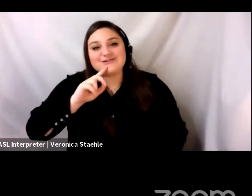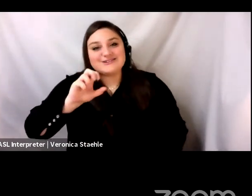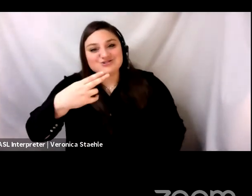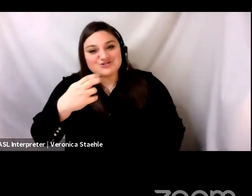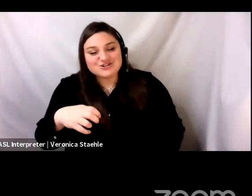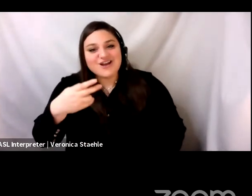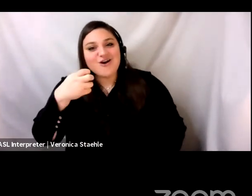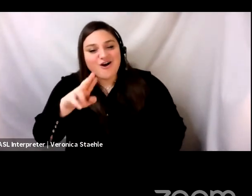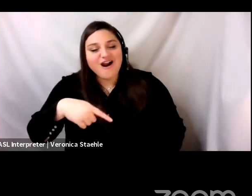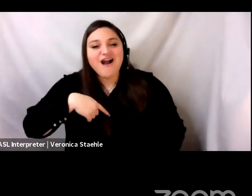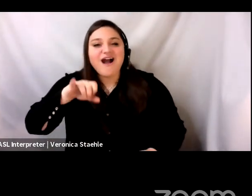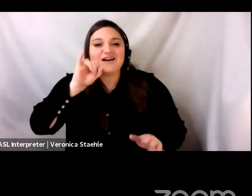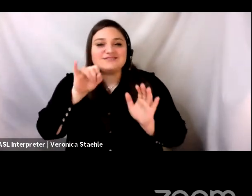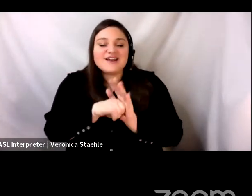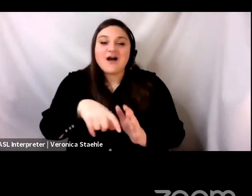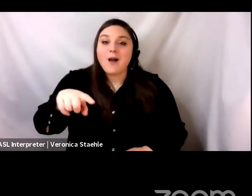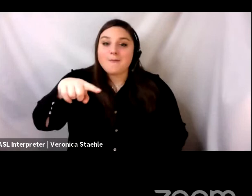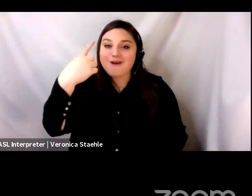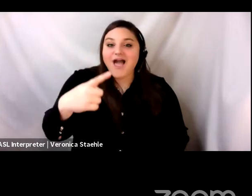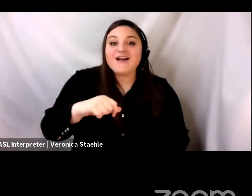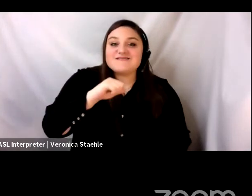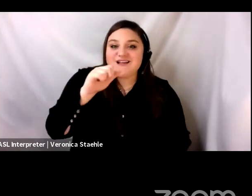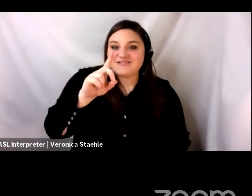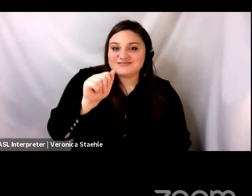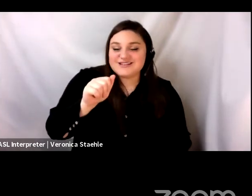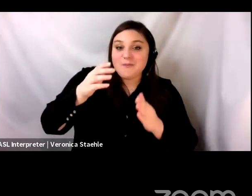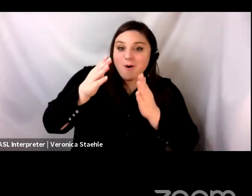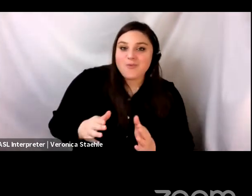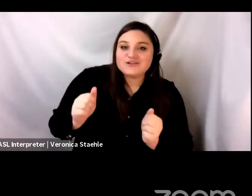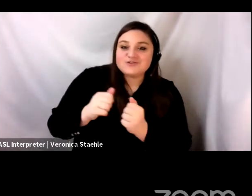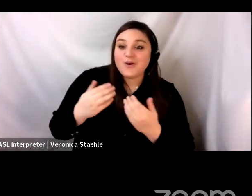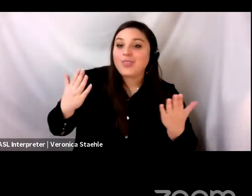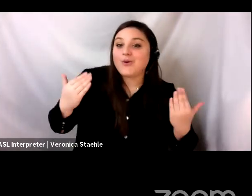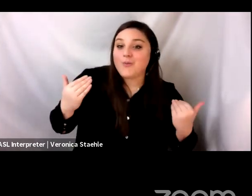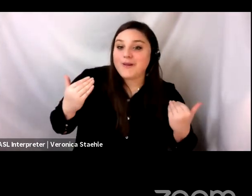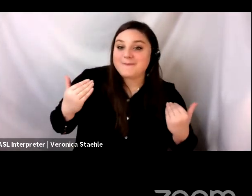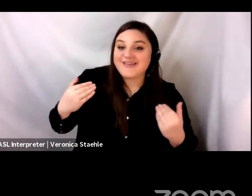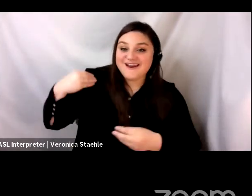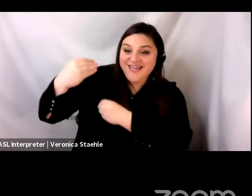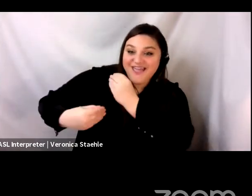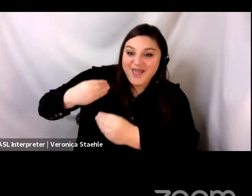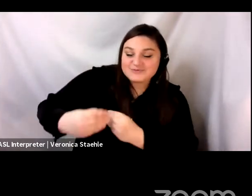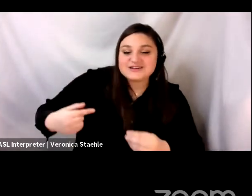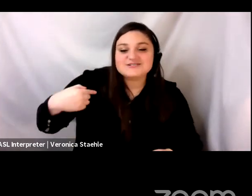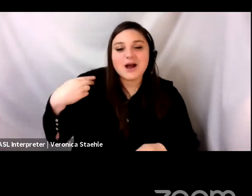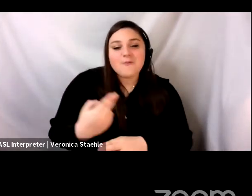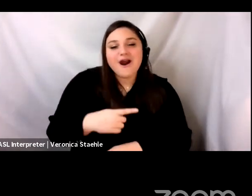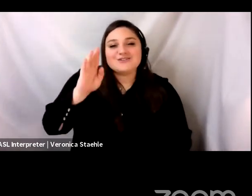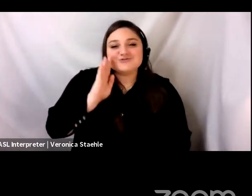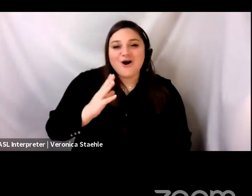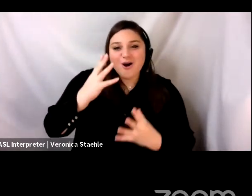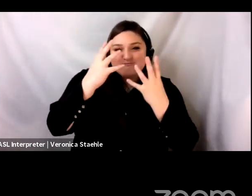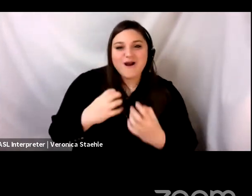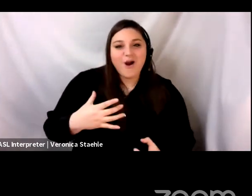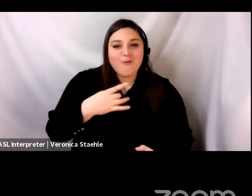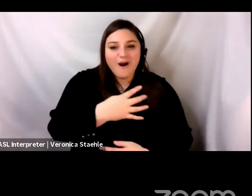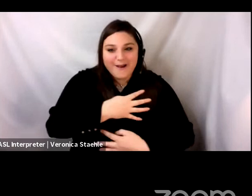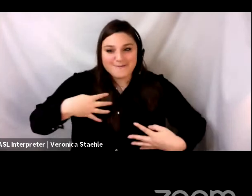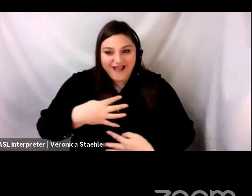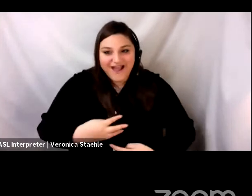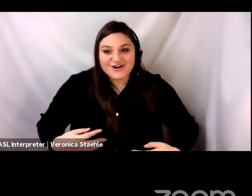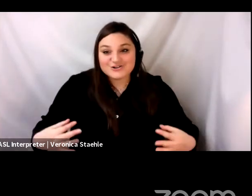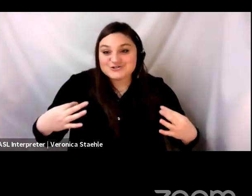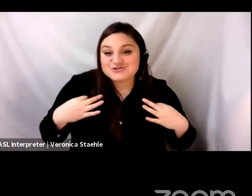Black, non-disabled woman of Caribbean heritage. I am wearing a dark brown and white patterned shirt. I have a